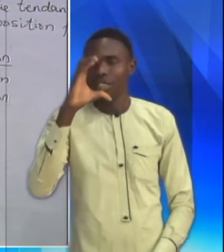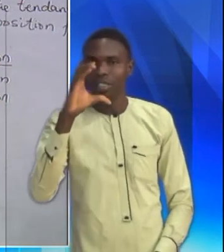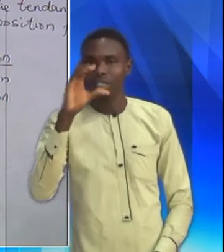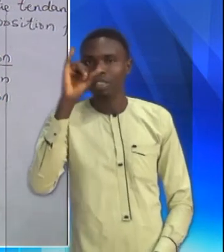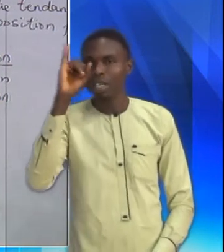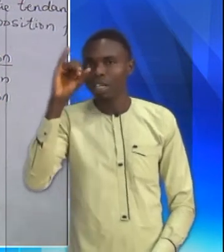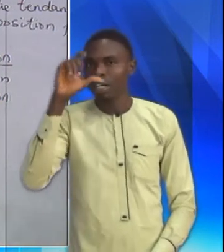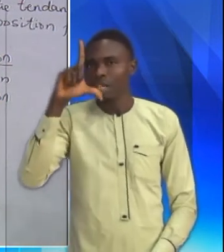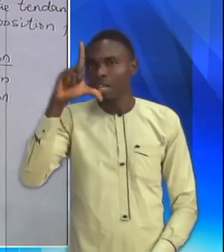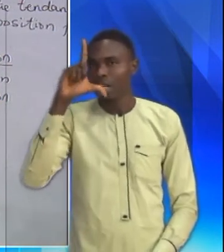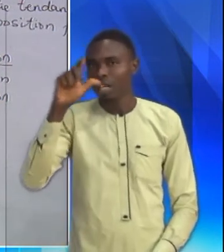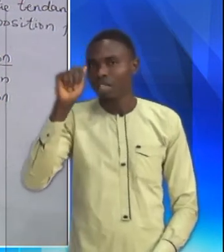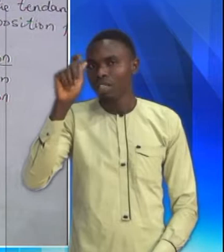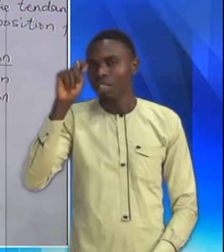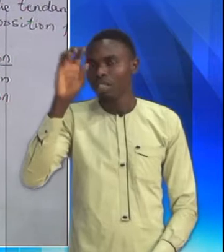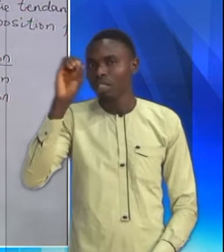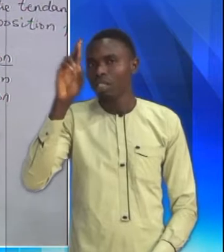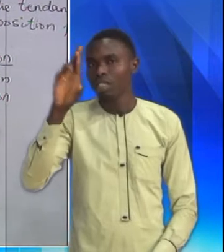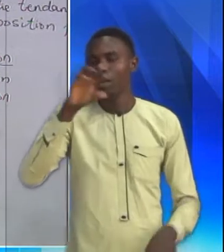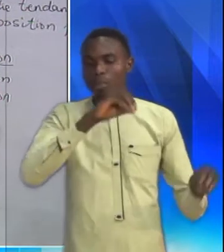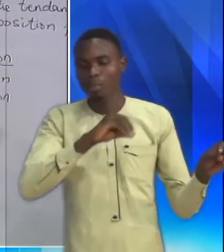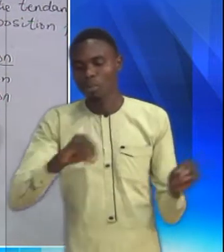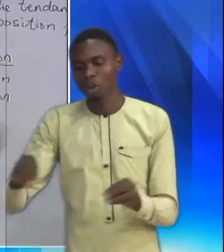Oscillatory what, viewers? Oscillatory